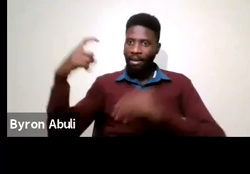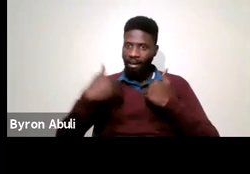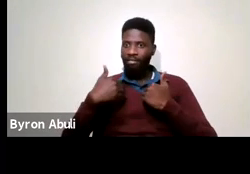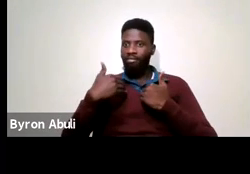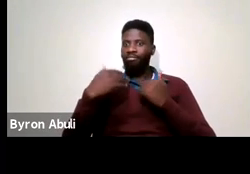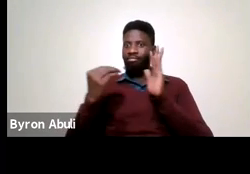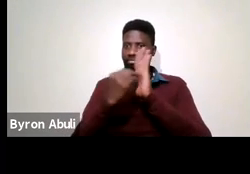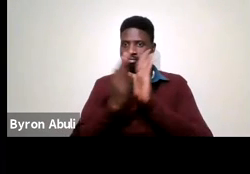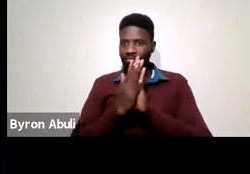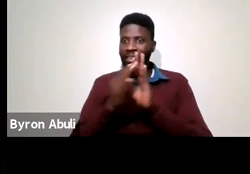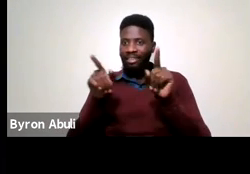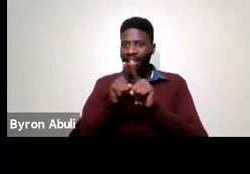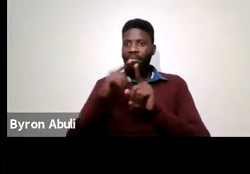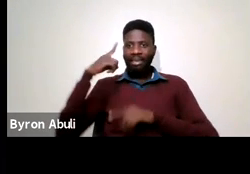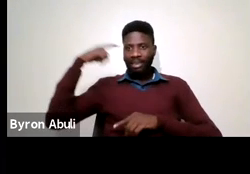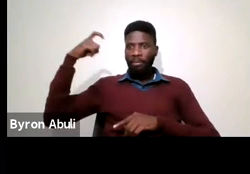reality.